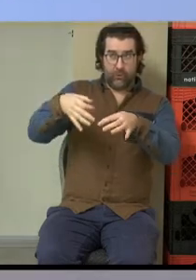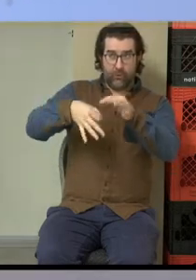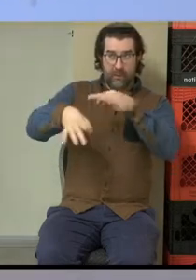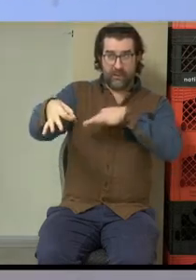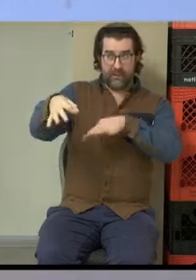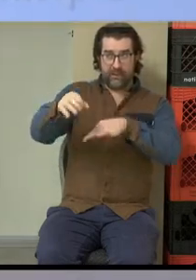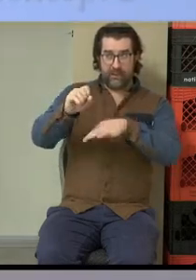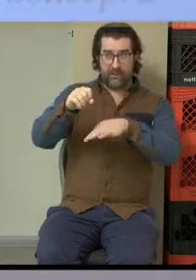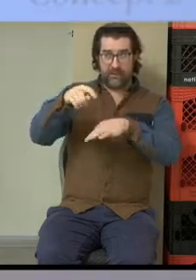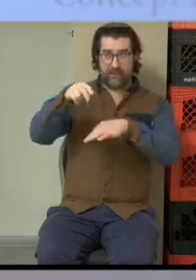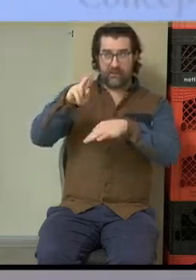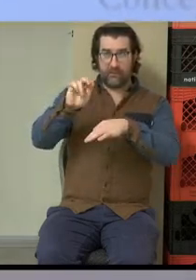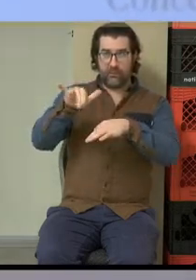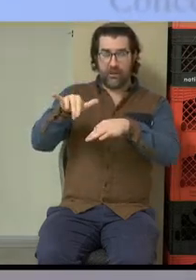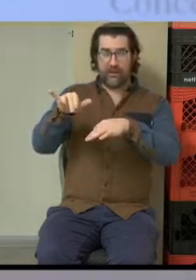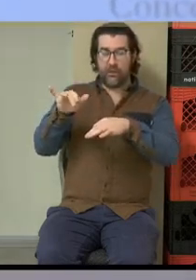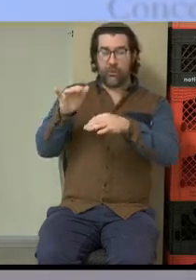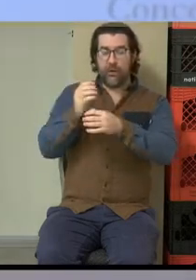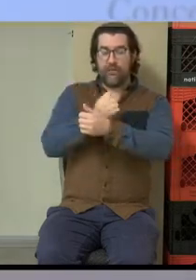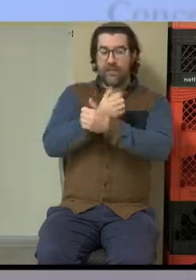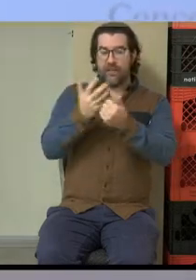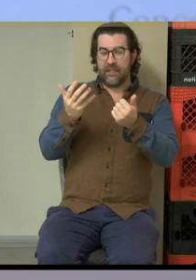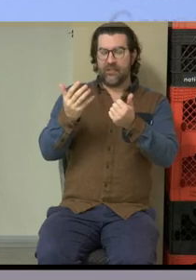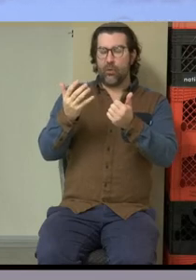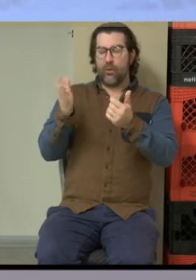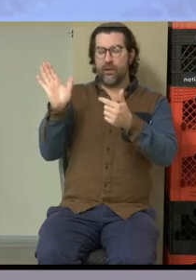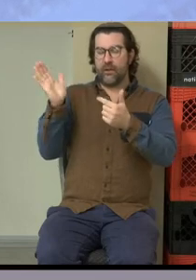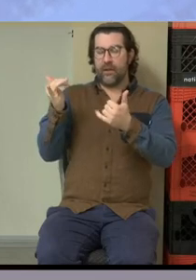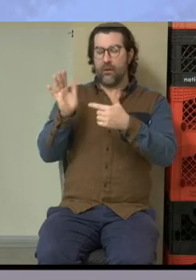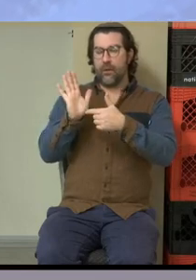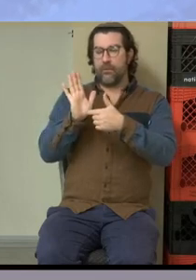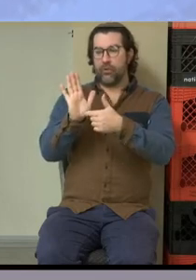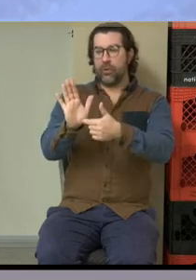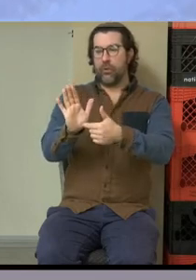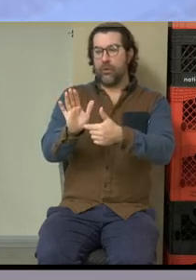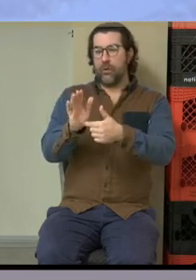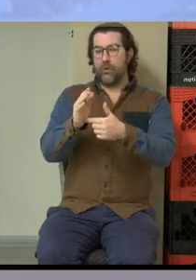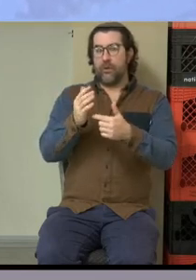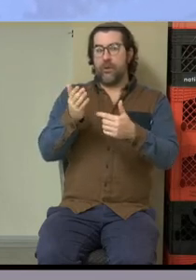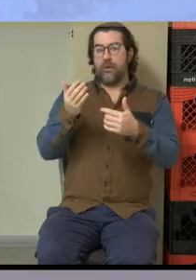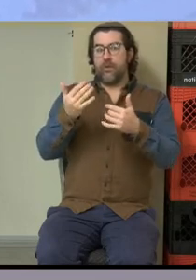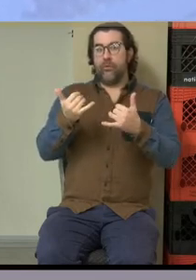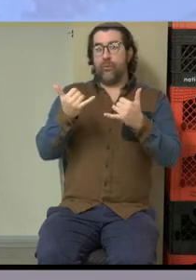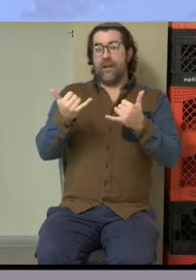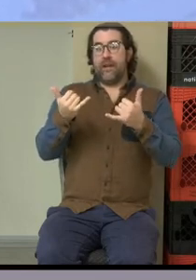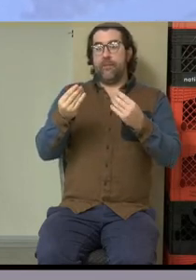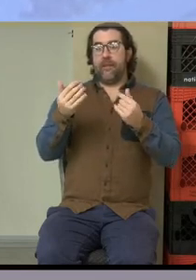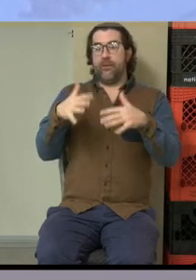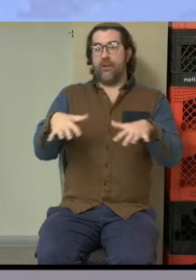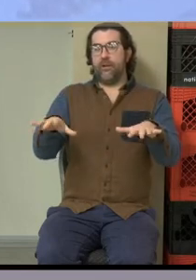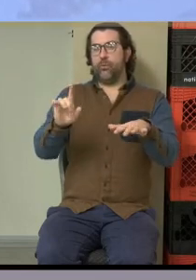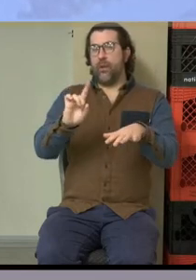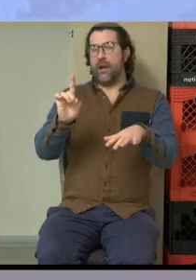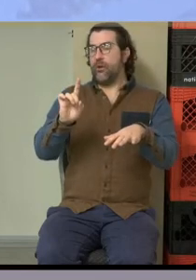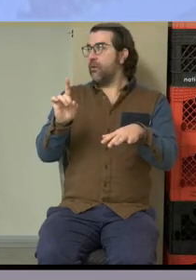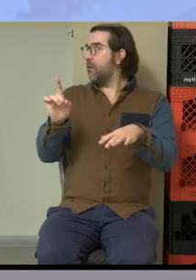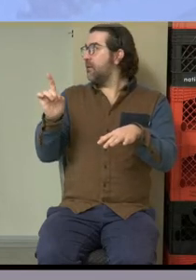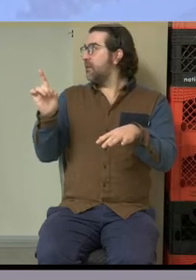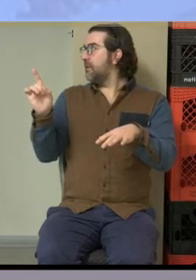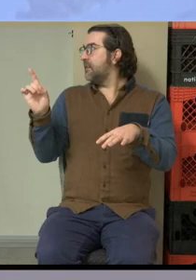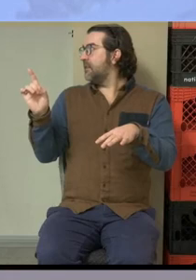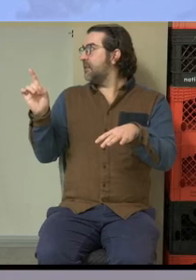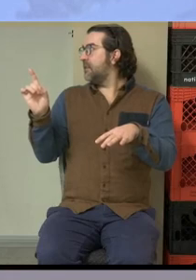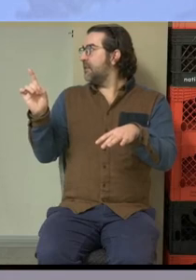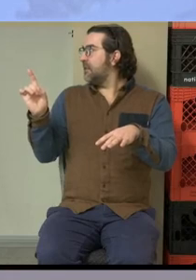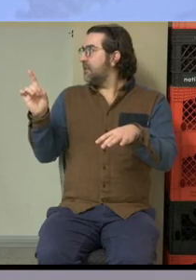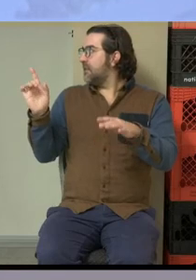That's replacing everything new, so I'm going to point to where the existing playground is. It's going to be light to see